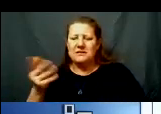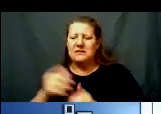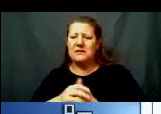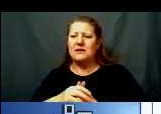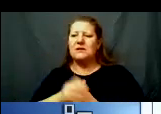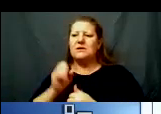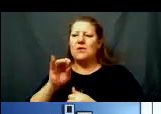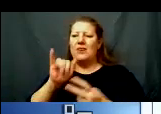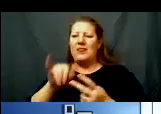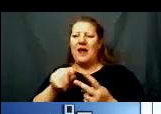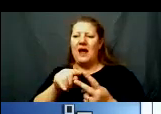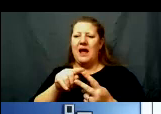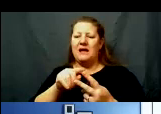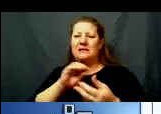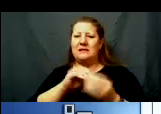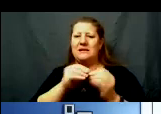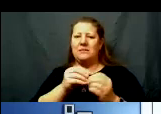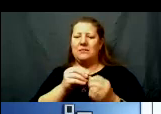pillars 2 and 3.